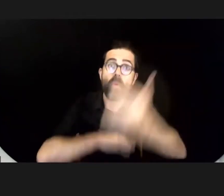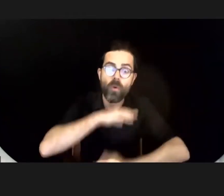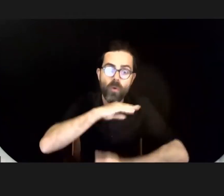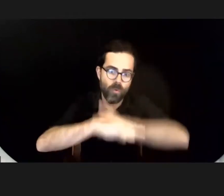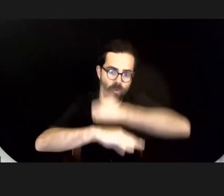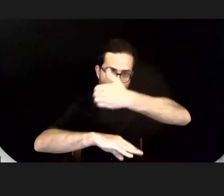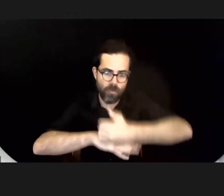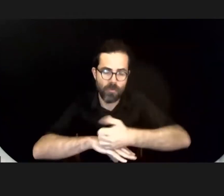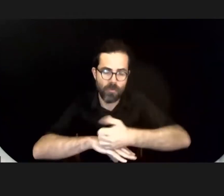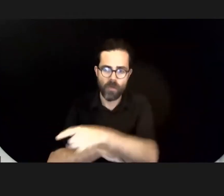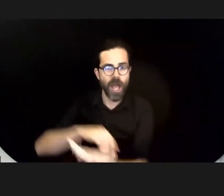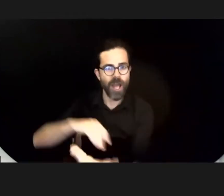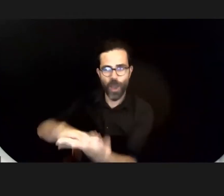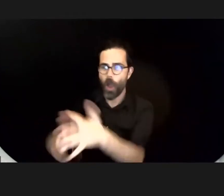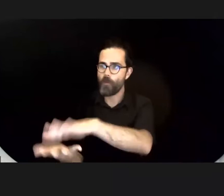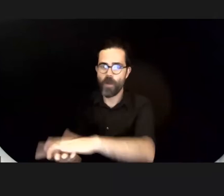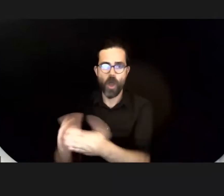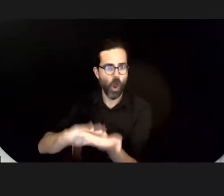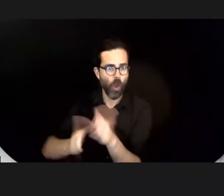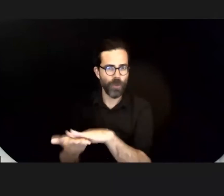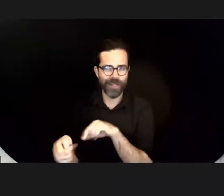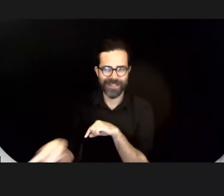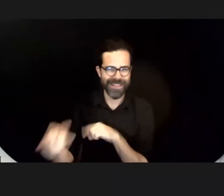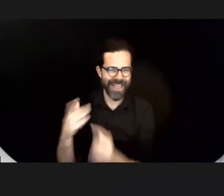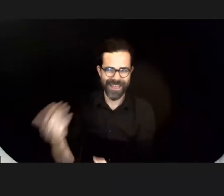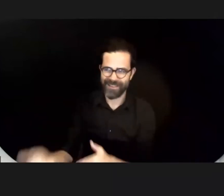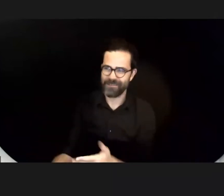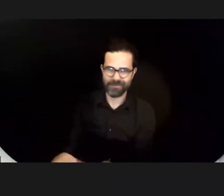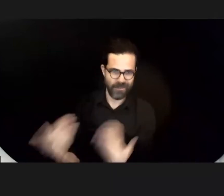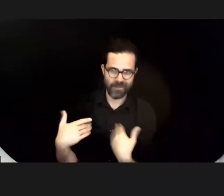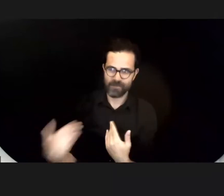benefit to the entire society. The second thing,